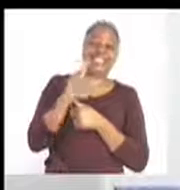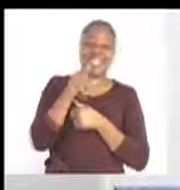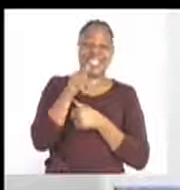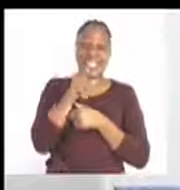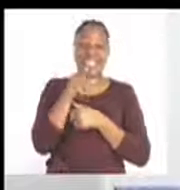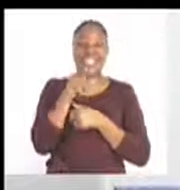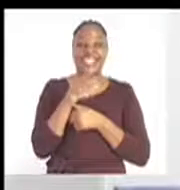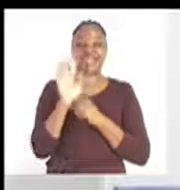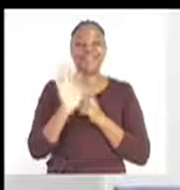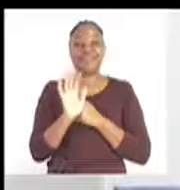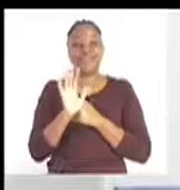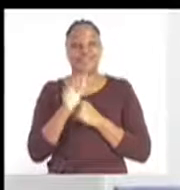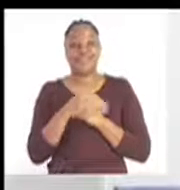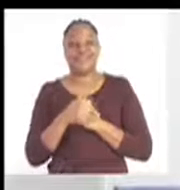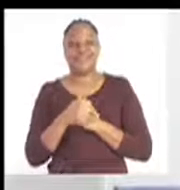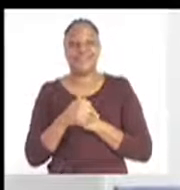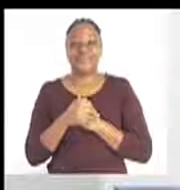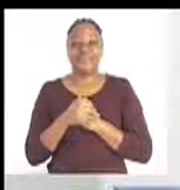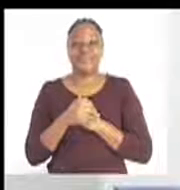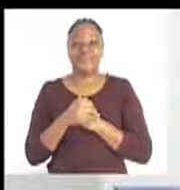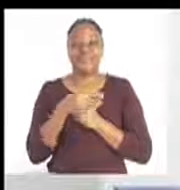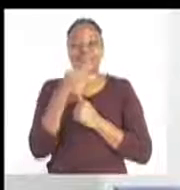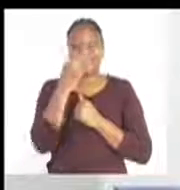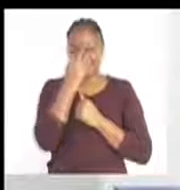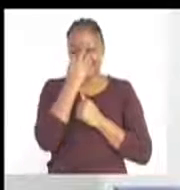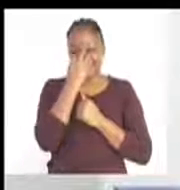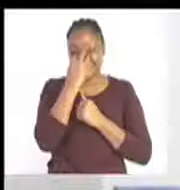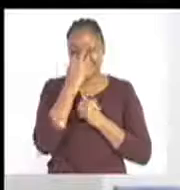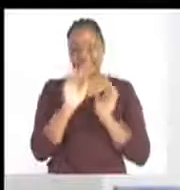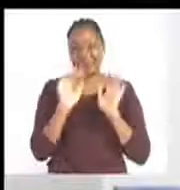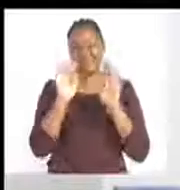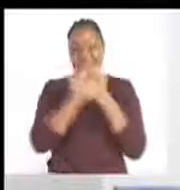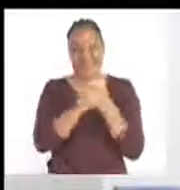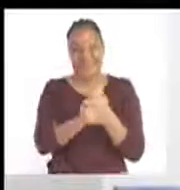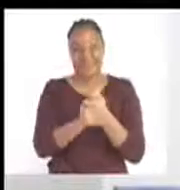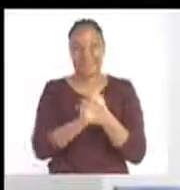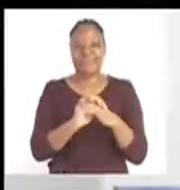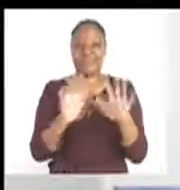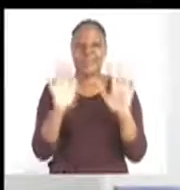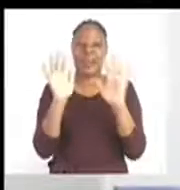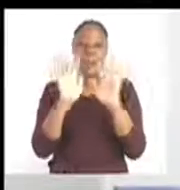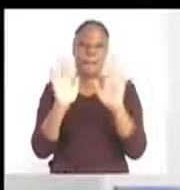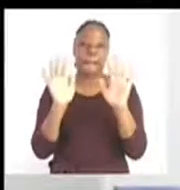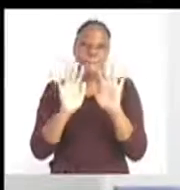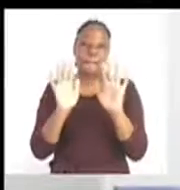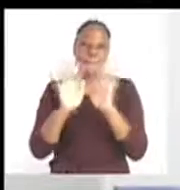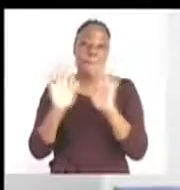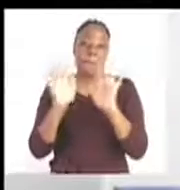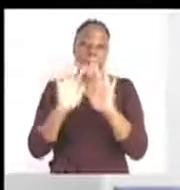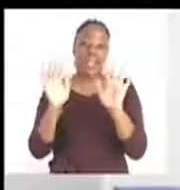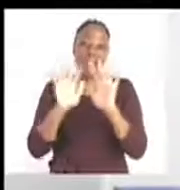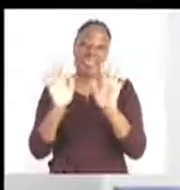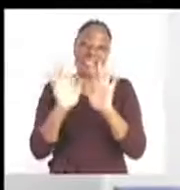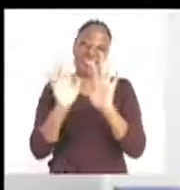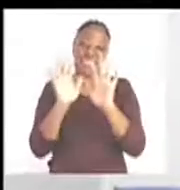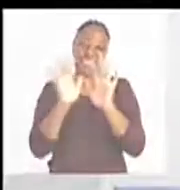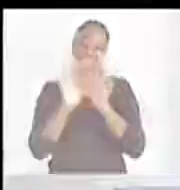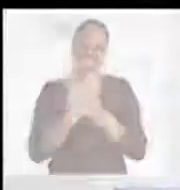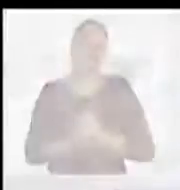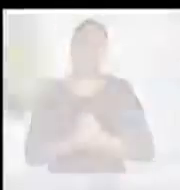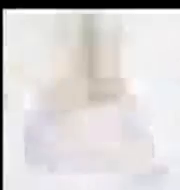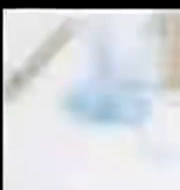he is. So, from Zashi, my friend, and I, we would like to say